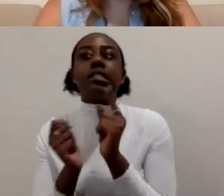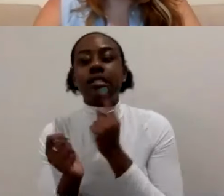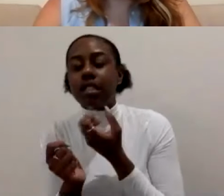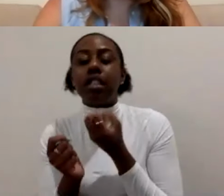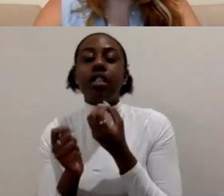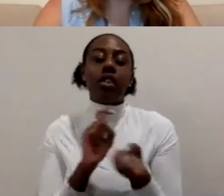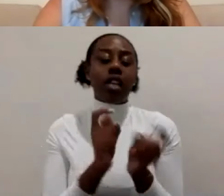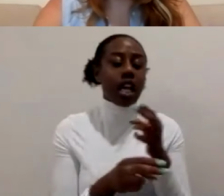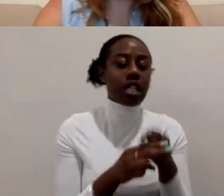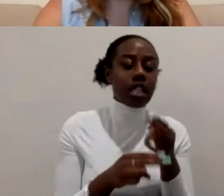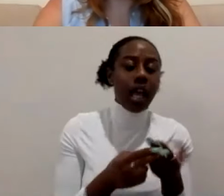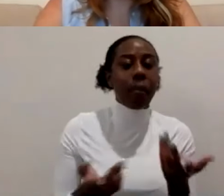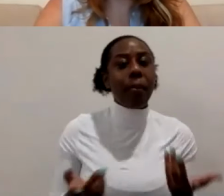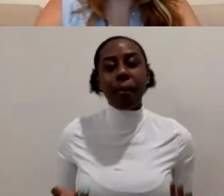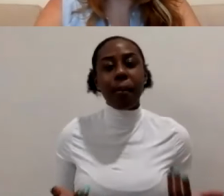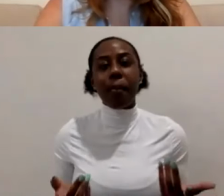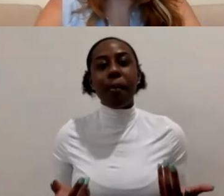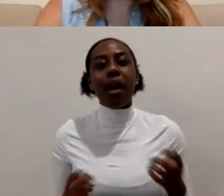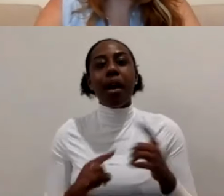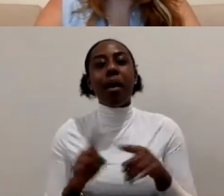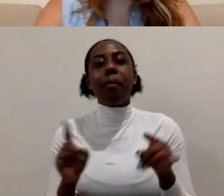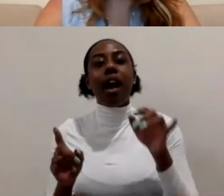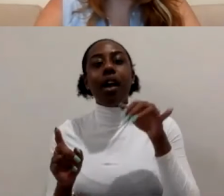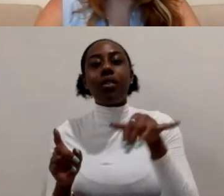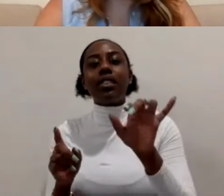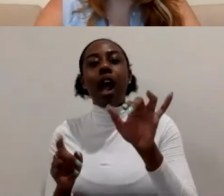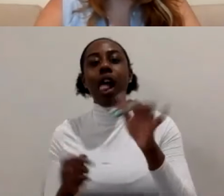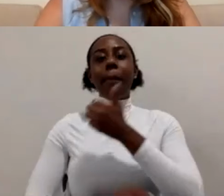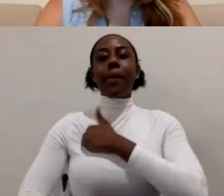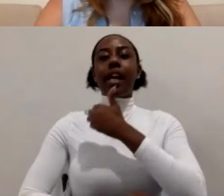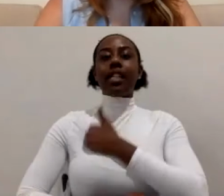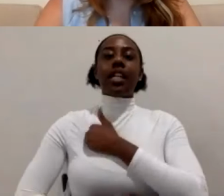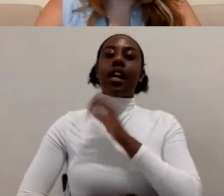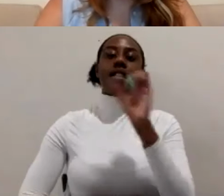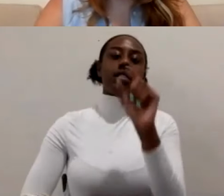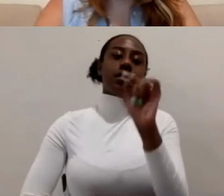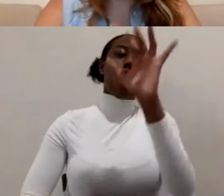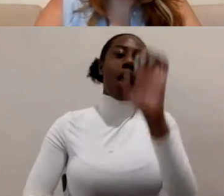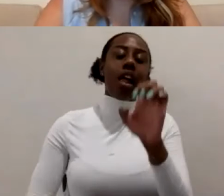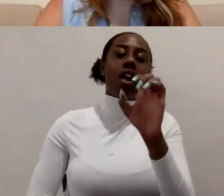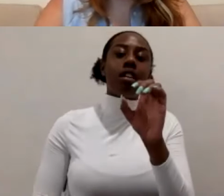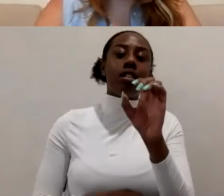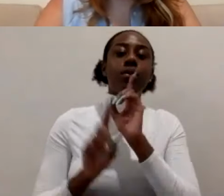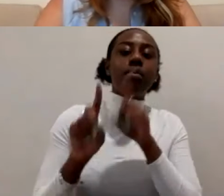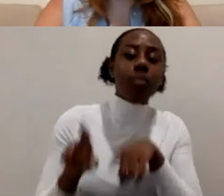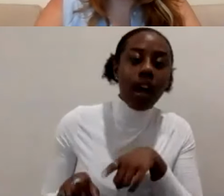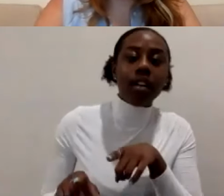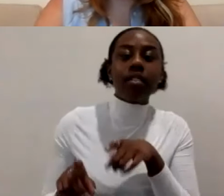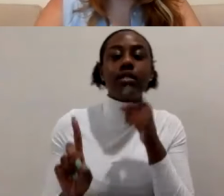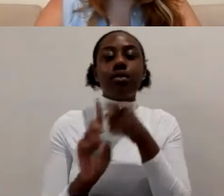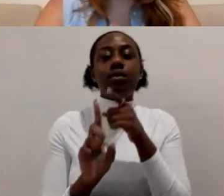goal, because it was a military type style response to civilian disorder, and it was a way of getting